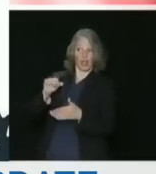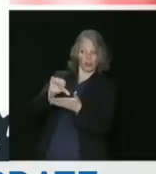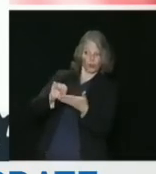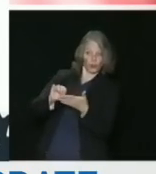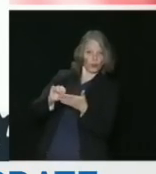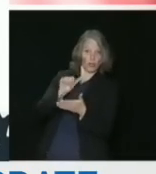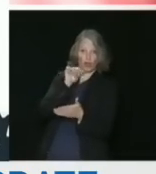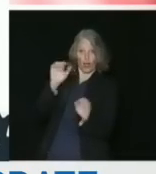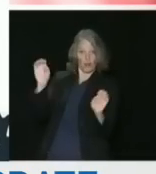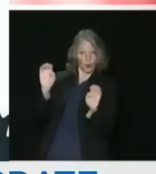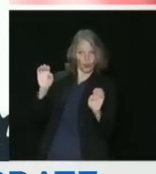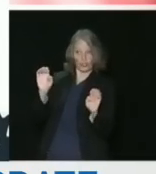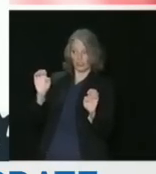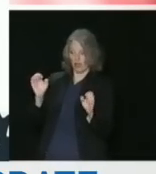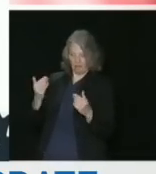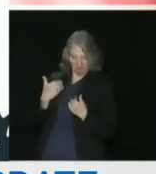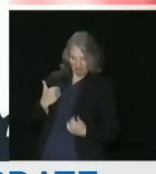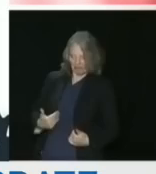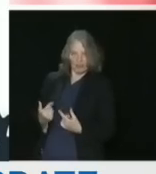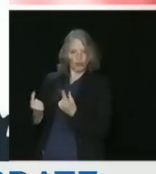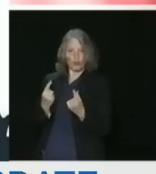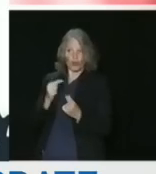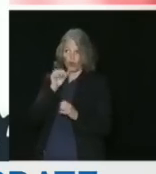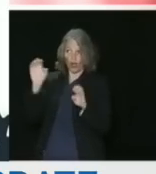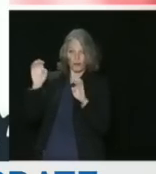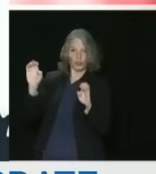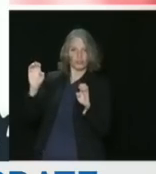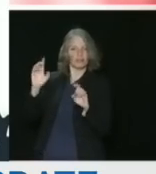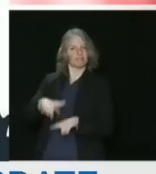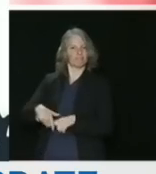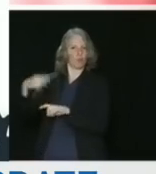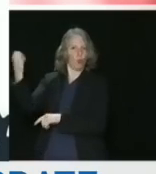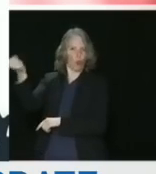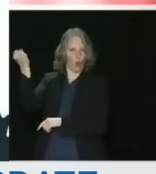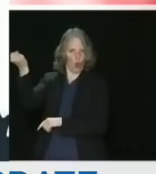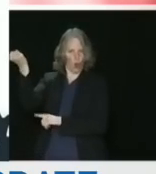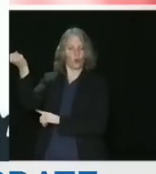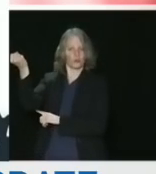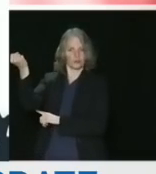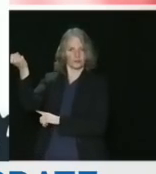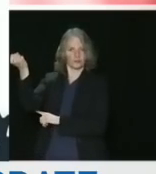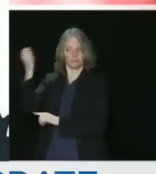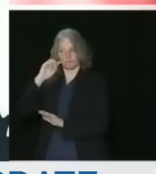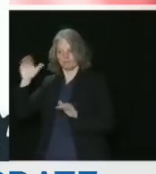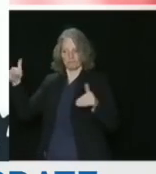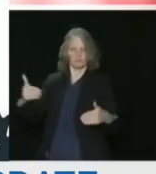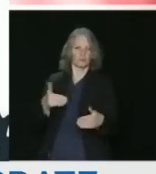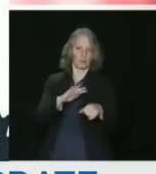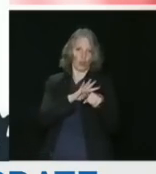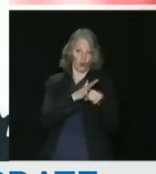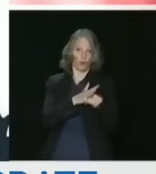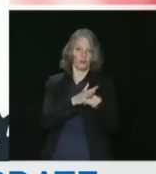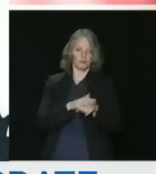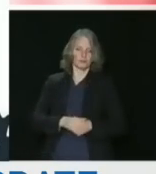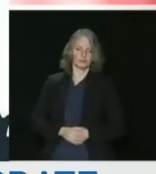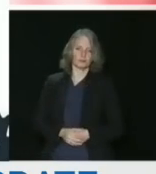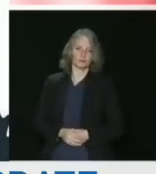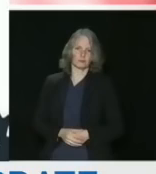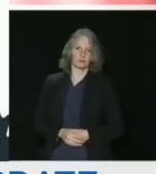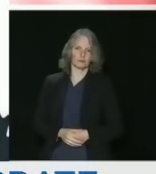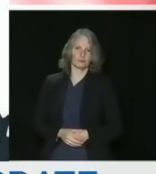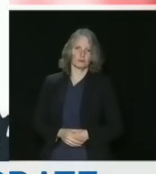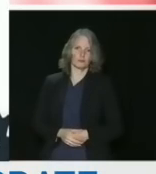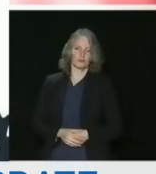immédiatement toutes les to chirurgies immediately et halt all interventions non urgentes. non-emergency surgeries and non-urgent procedures. Slide